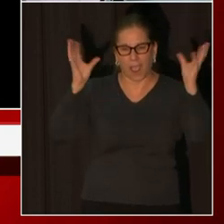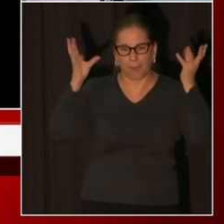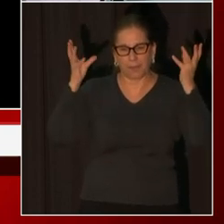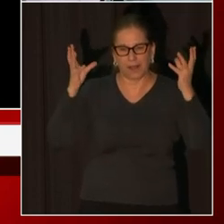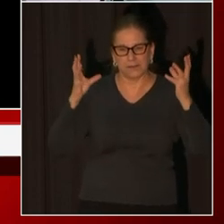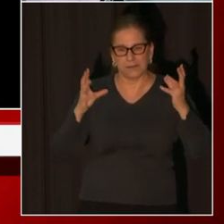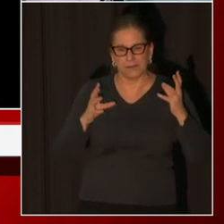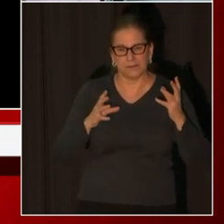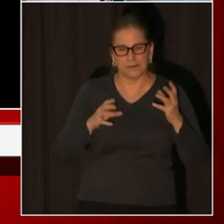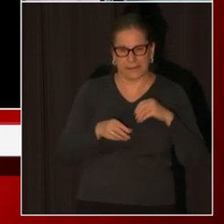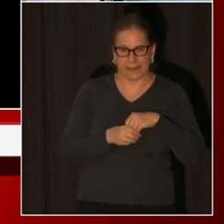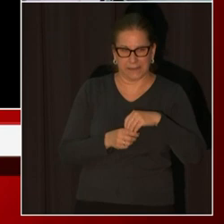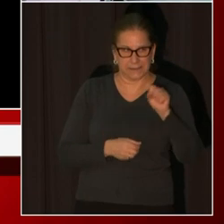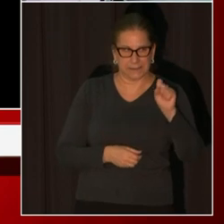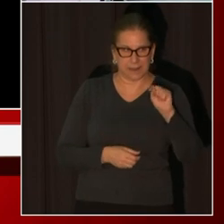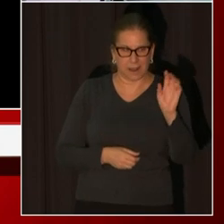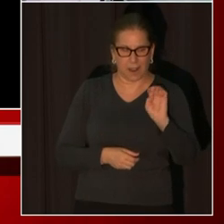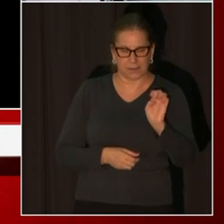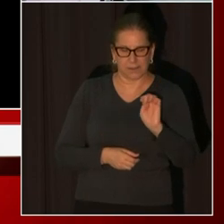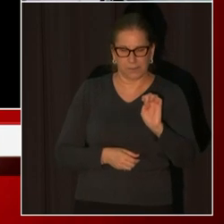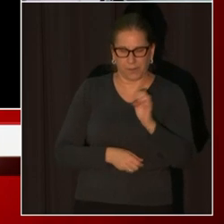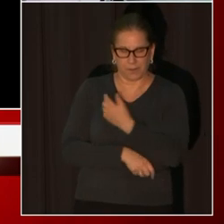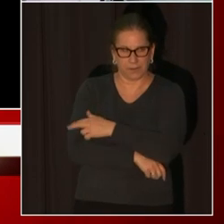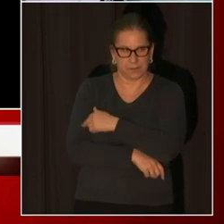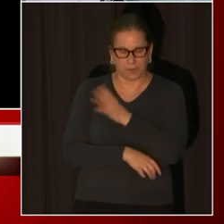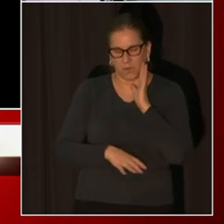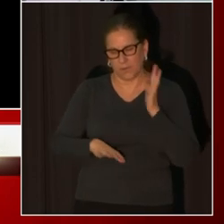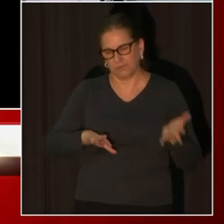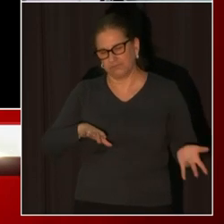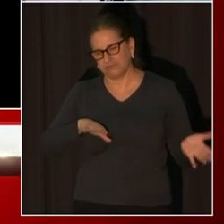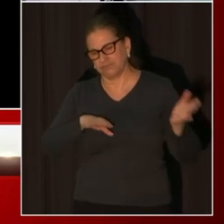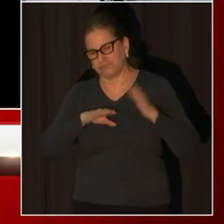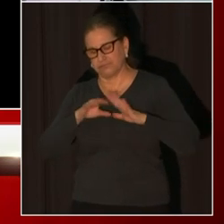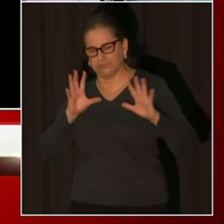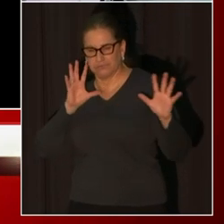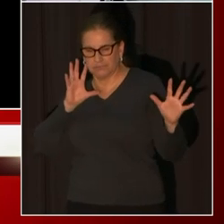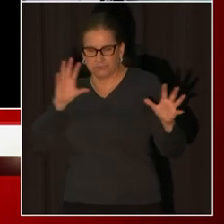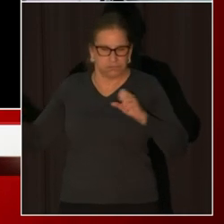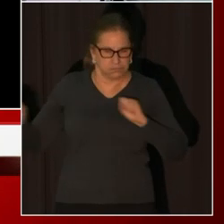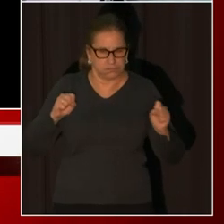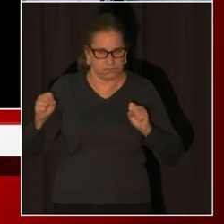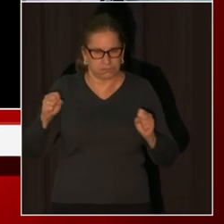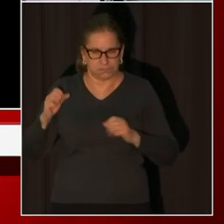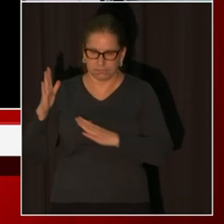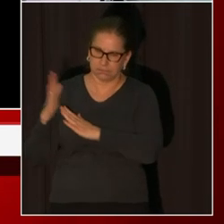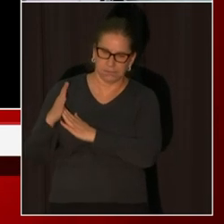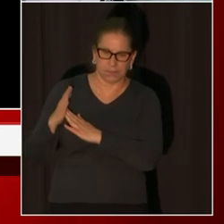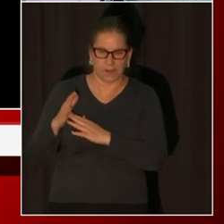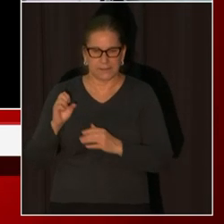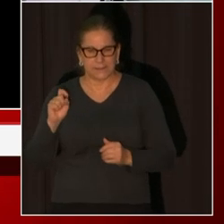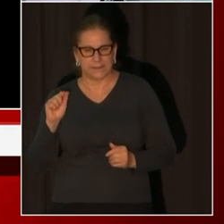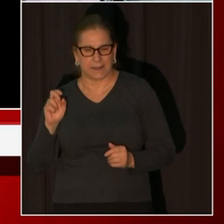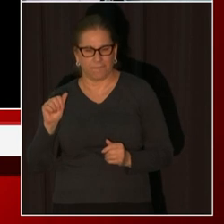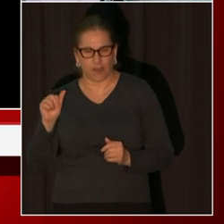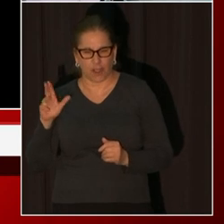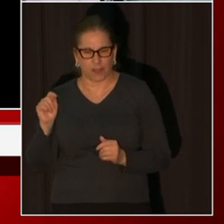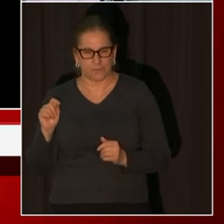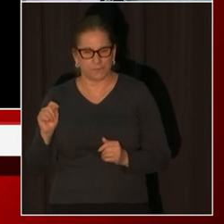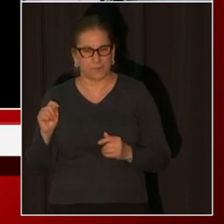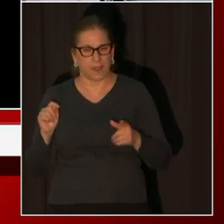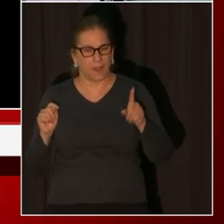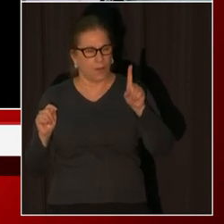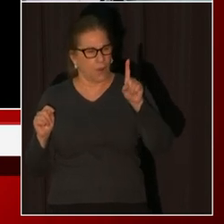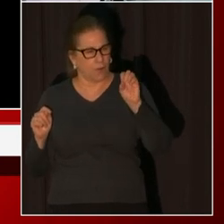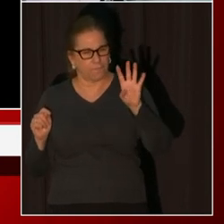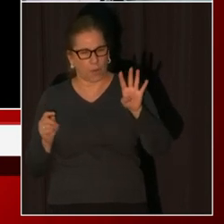space, the mayor maintains a $100 million commitment in the Housing Production Trust Fund in fiscal year 20 and fiscal year